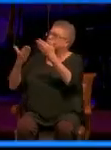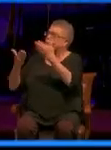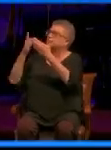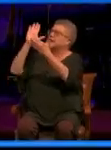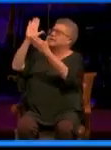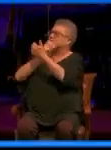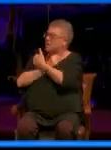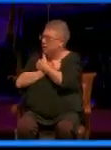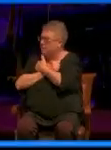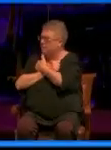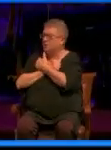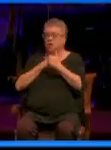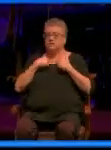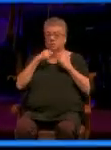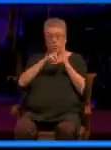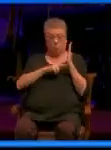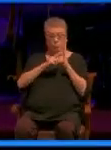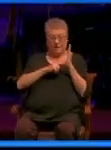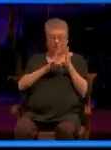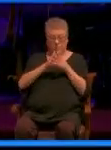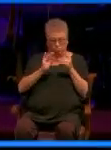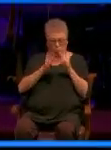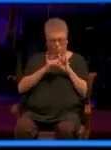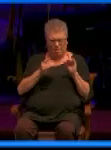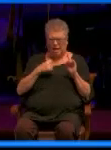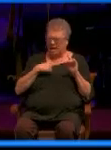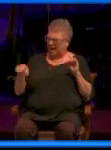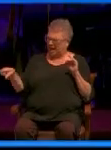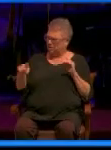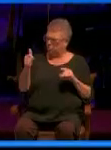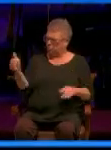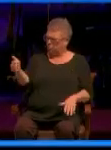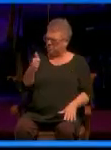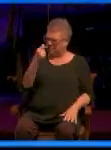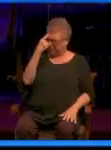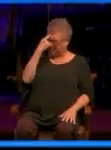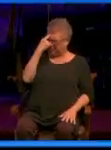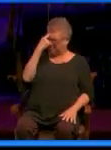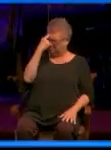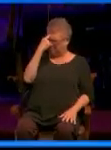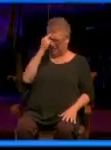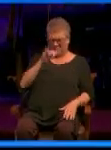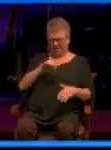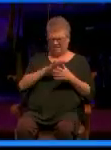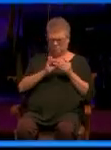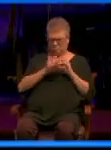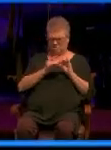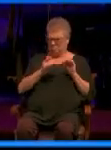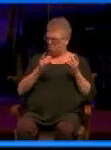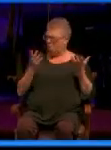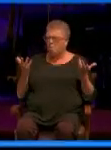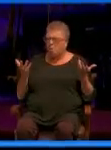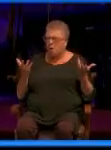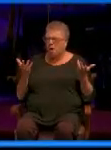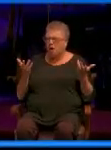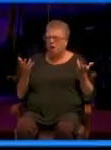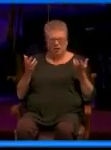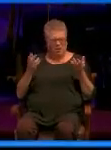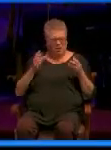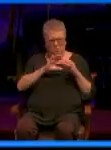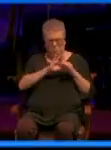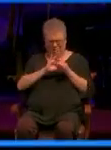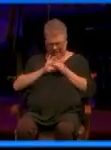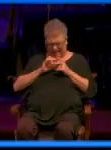love. So when we read this story and you think to yourself as we walk through it, what in the world does this have to do with